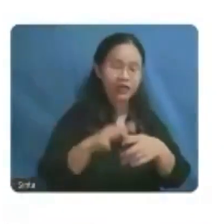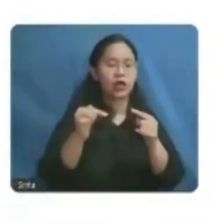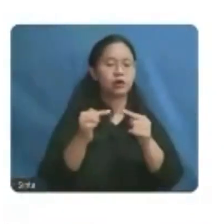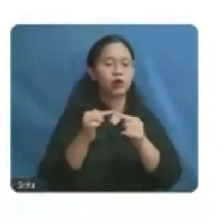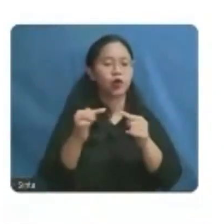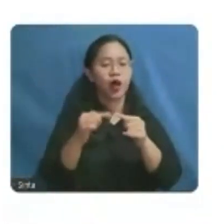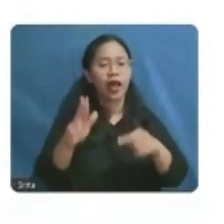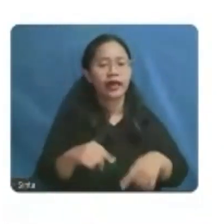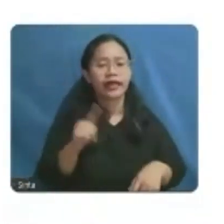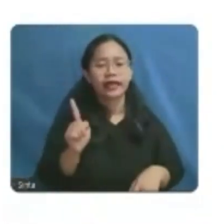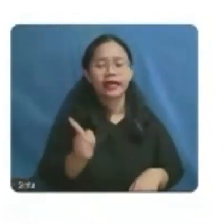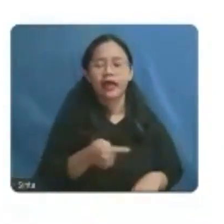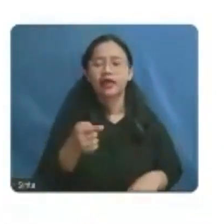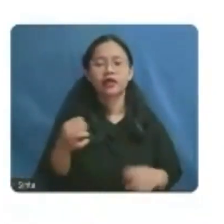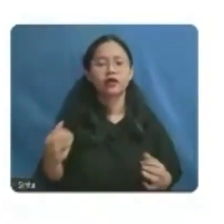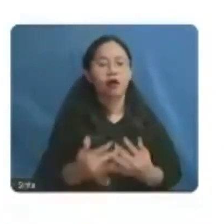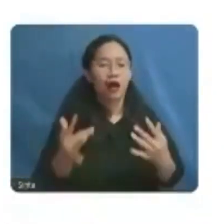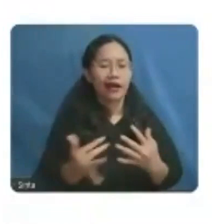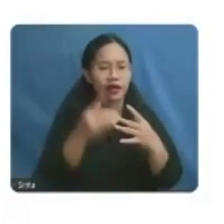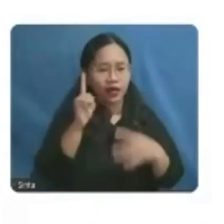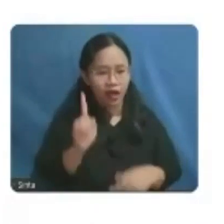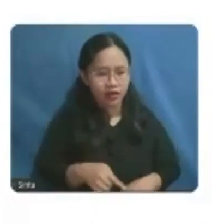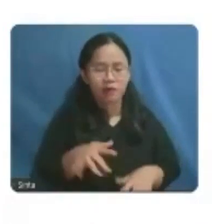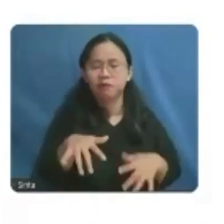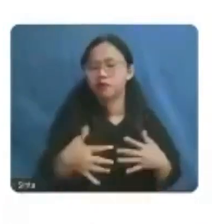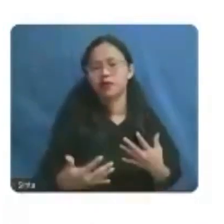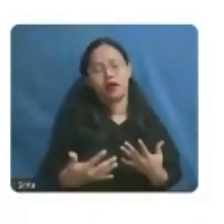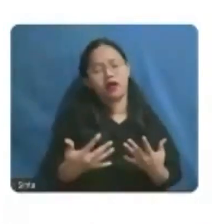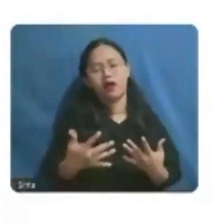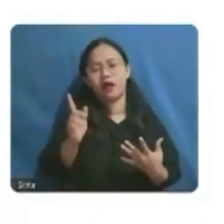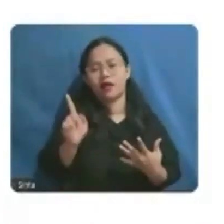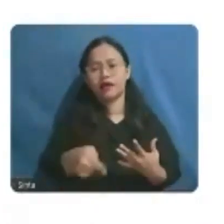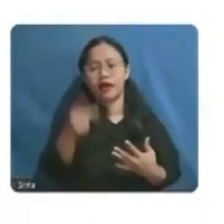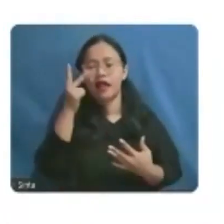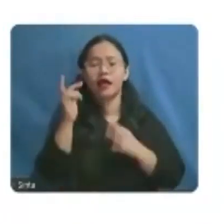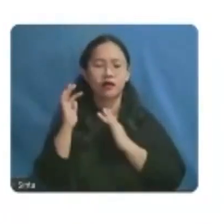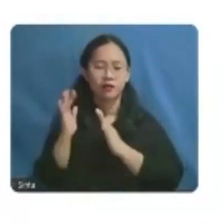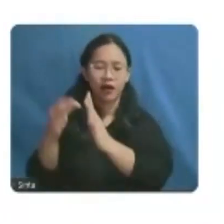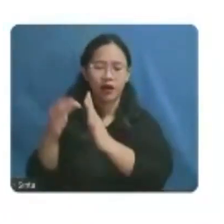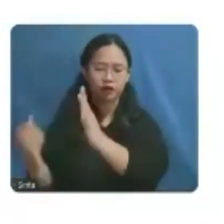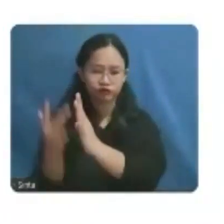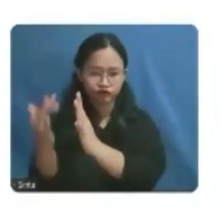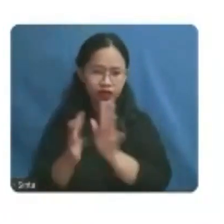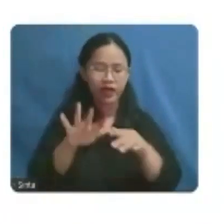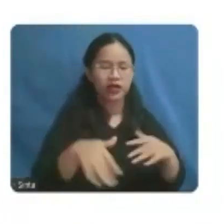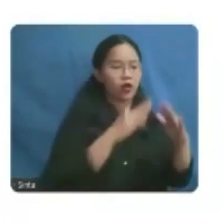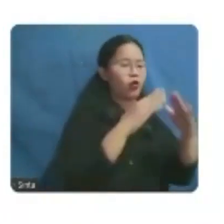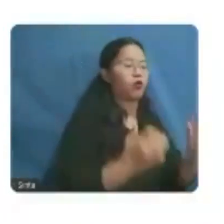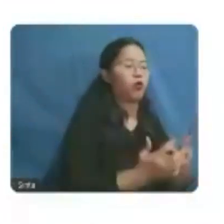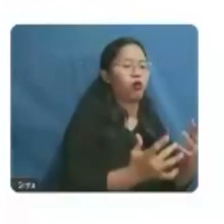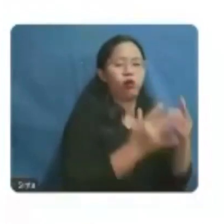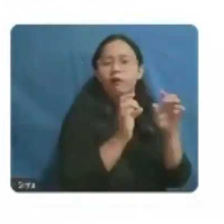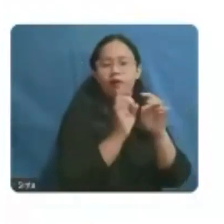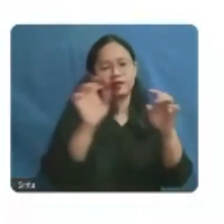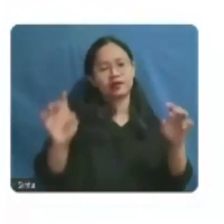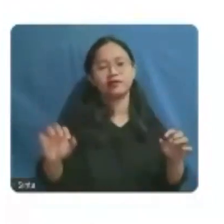longer forest fires. So this will have a direct impact on health and probably a direct impact on